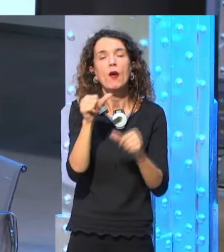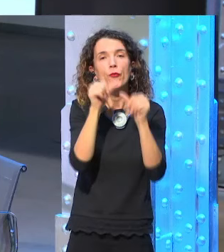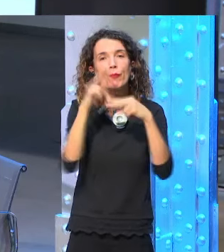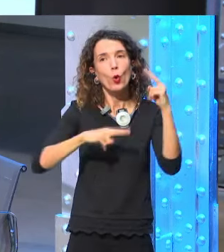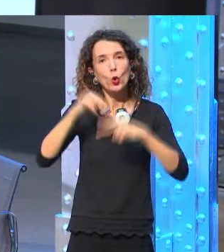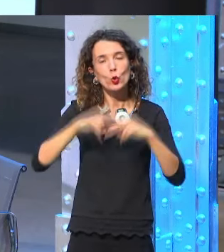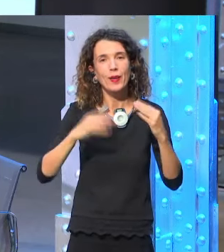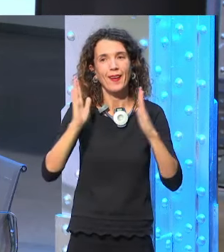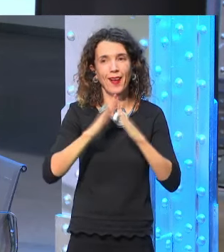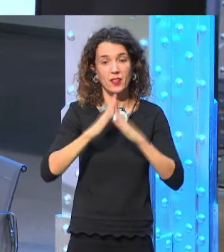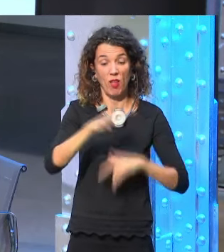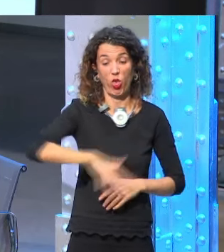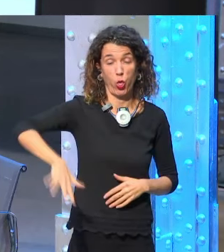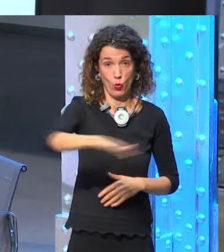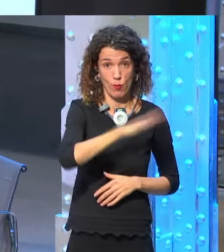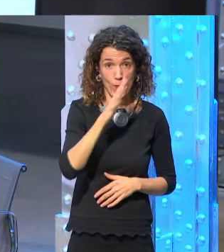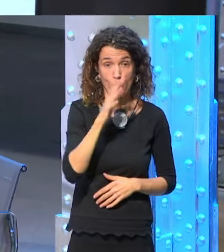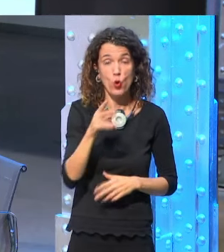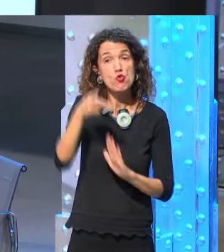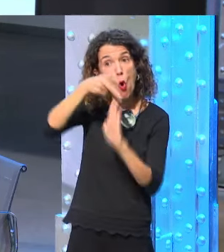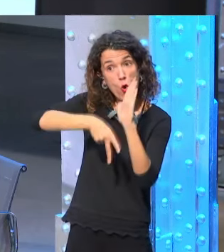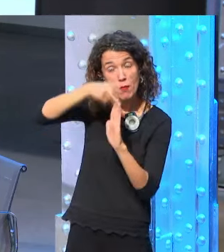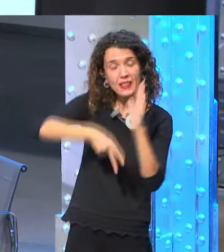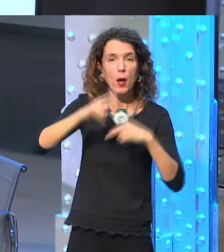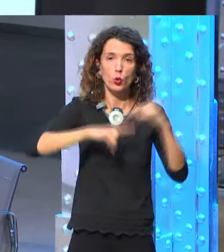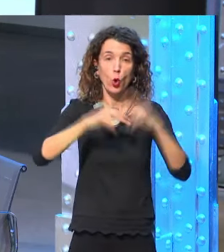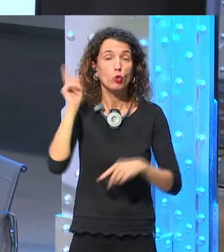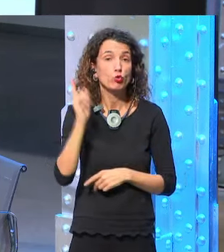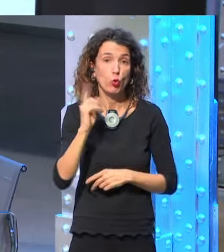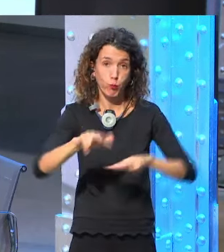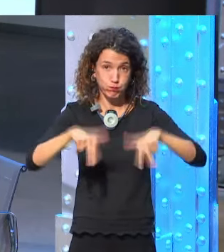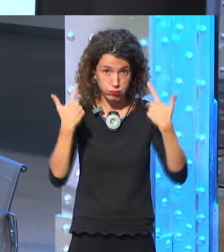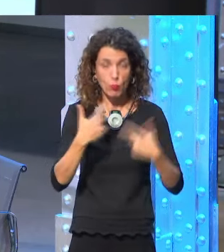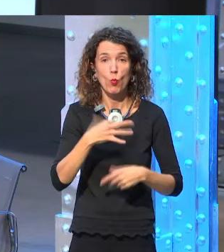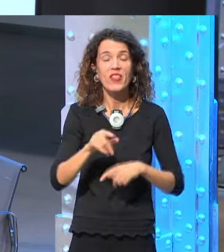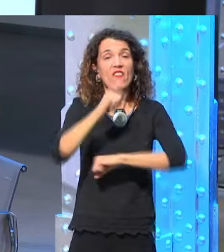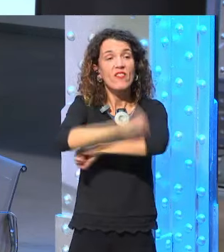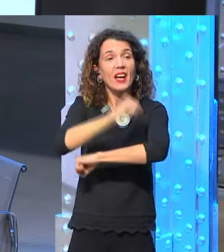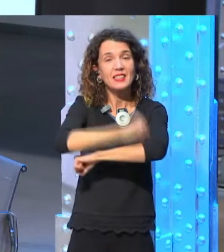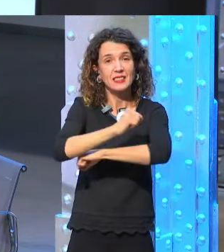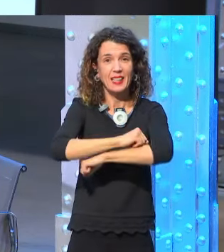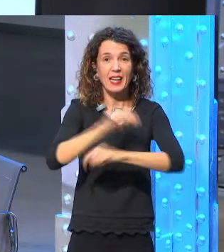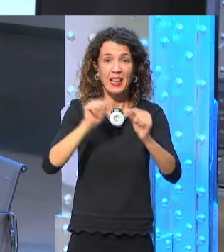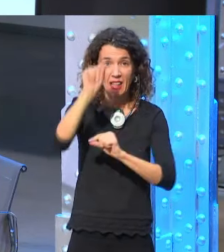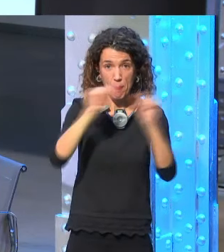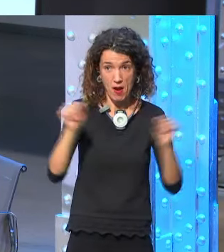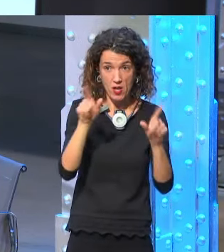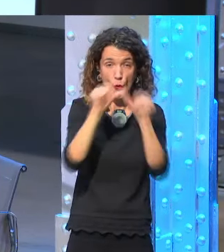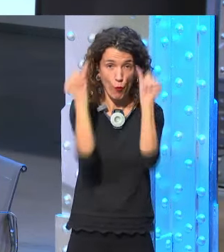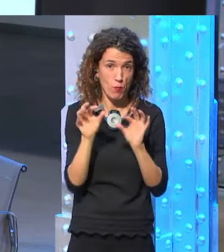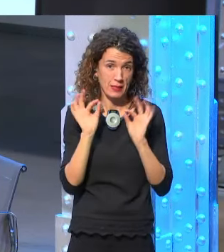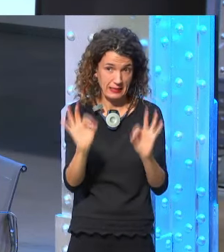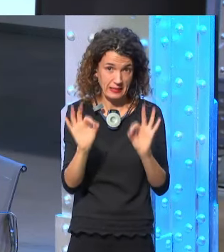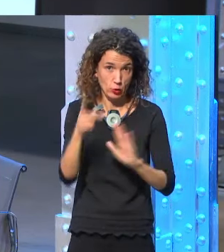building regulation only permit you windows like this in size and format. So we could kind